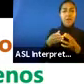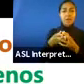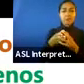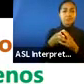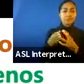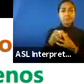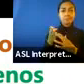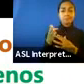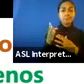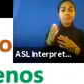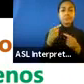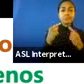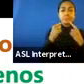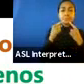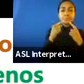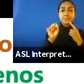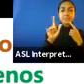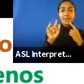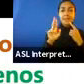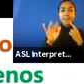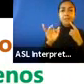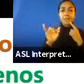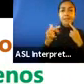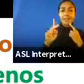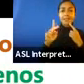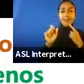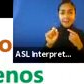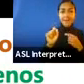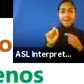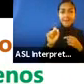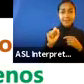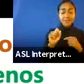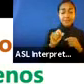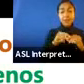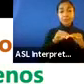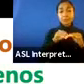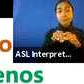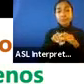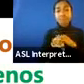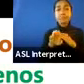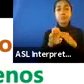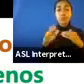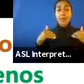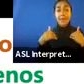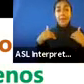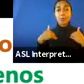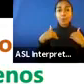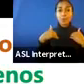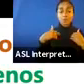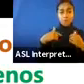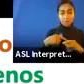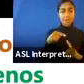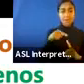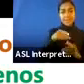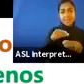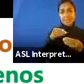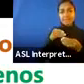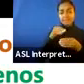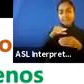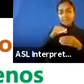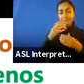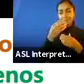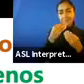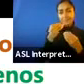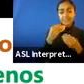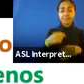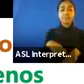yet plentiful vectors and into the animals that they feed on. I reproduce asexually through a